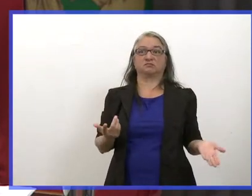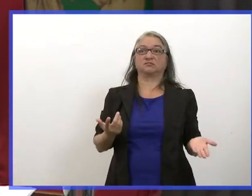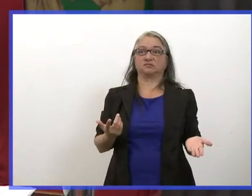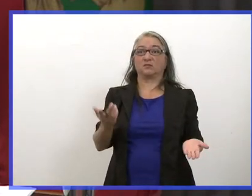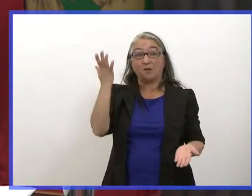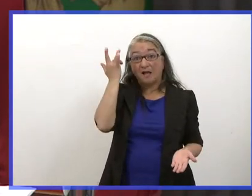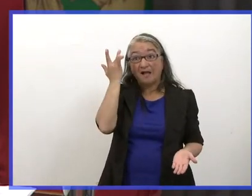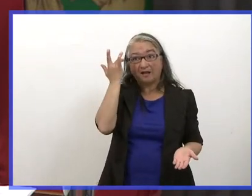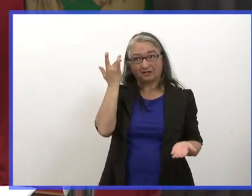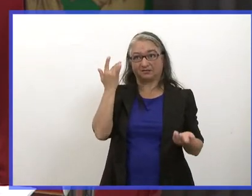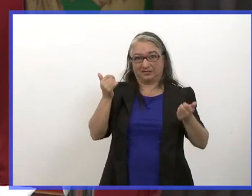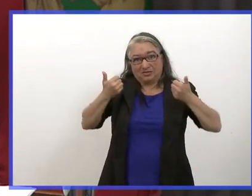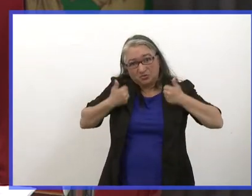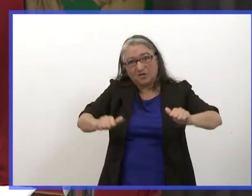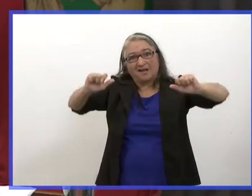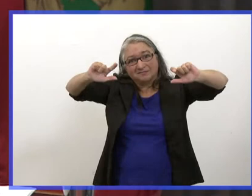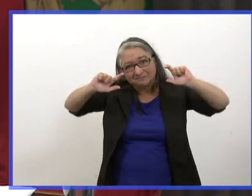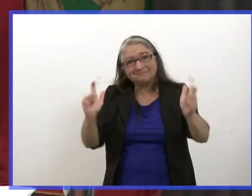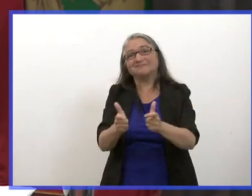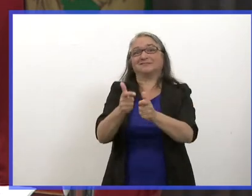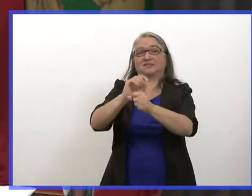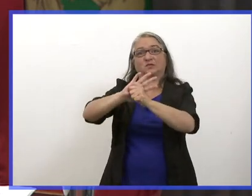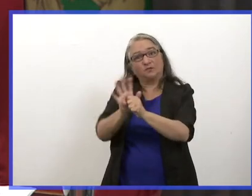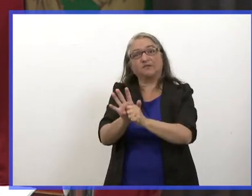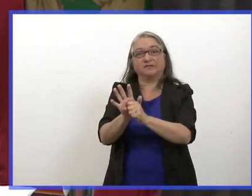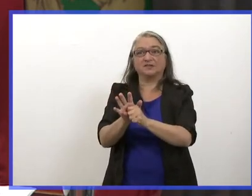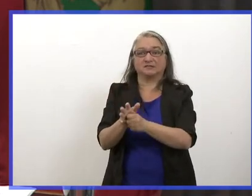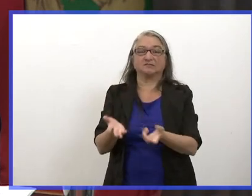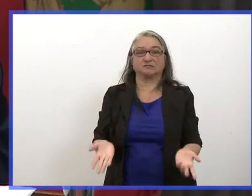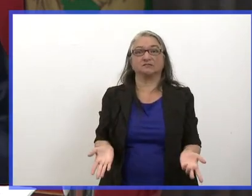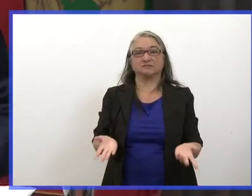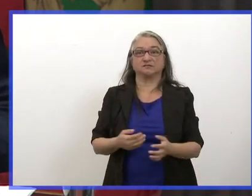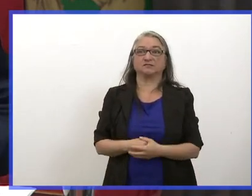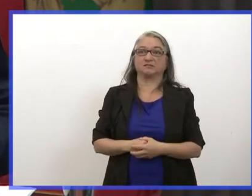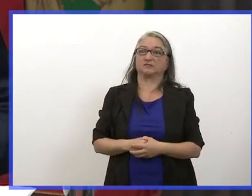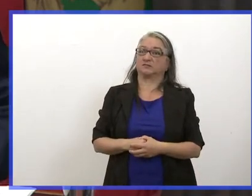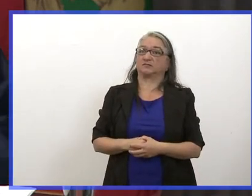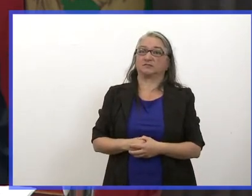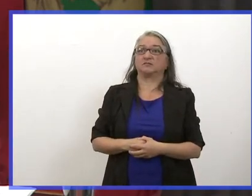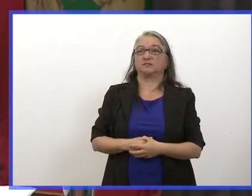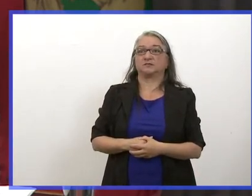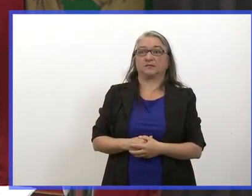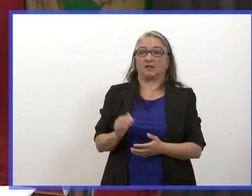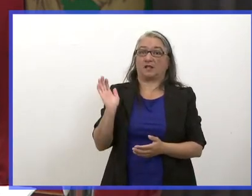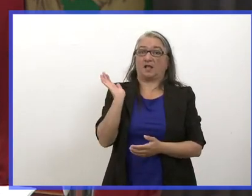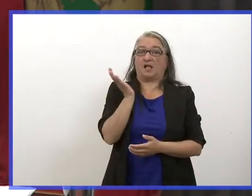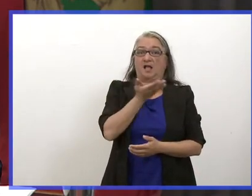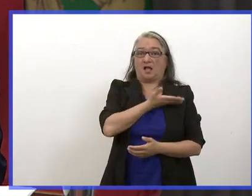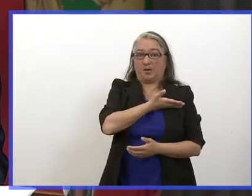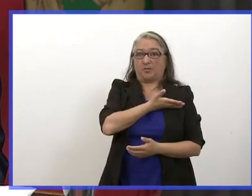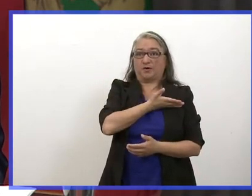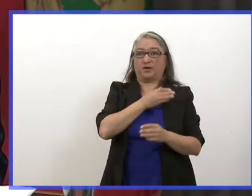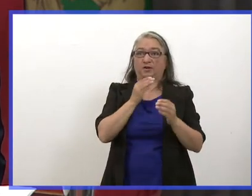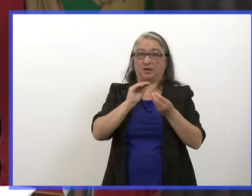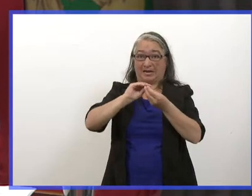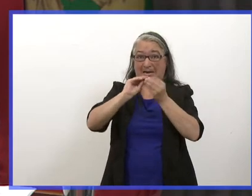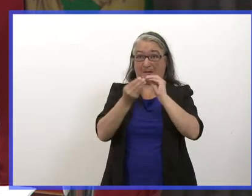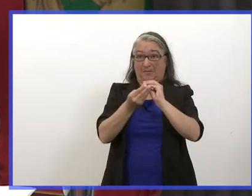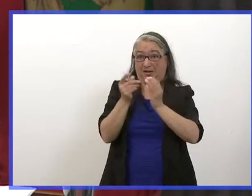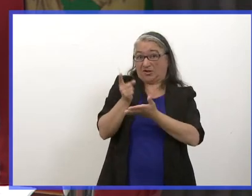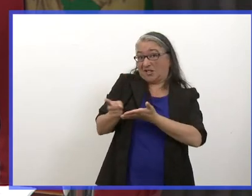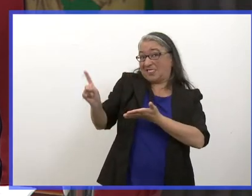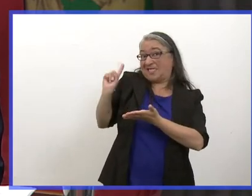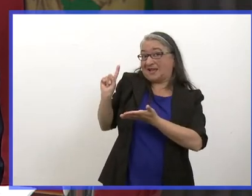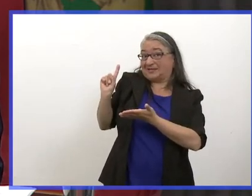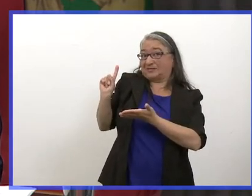followed. We've stepped up enforcement. We have the toughest enforcement in the country. Our numbers last week were 46% higher than the week before because we've